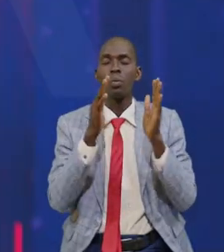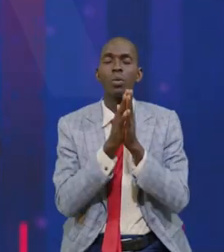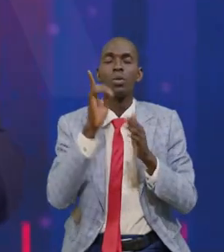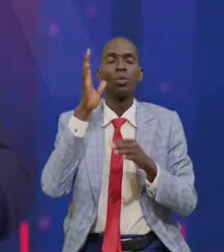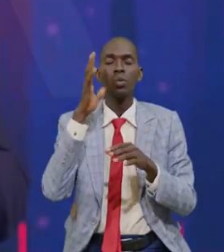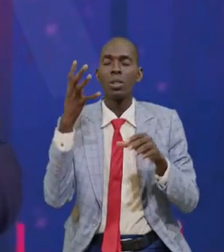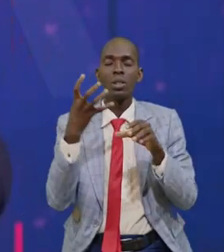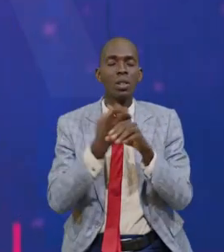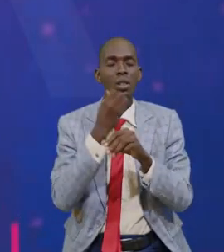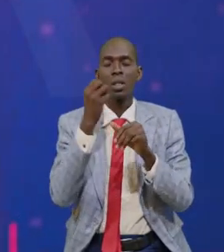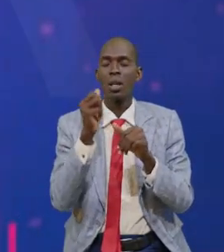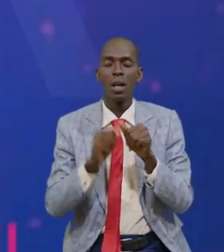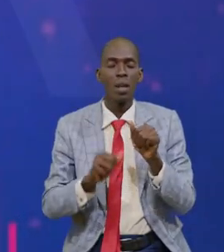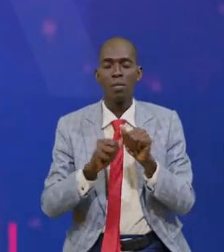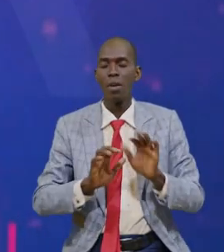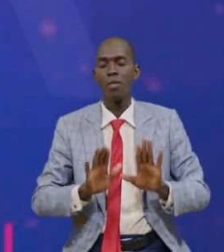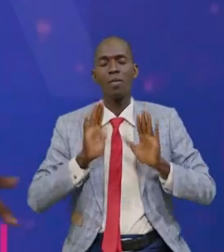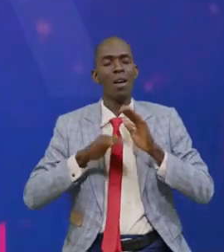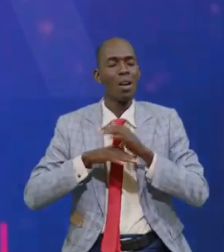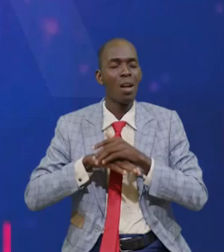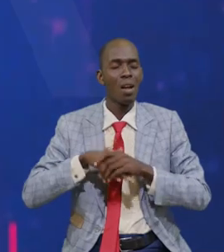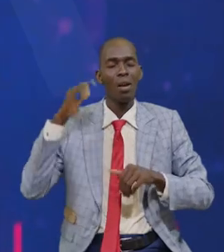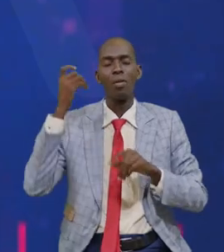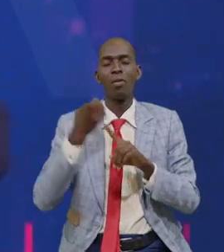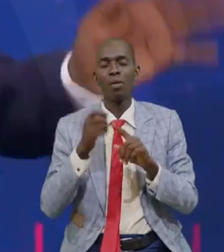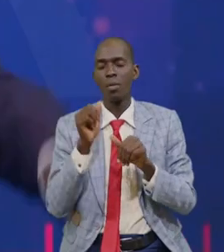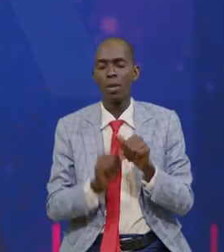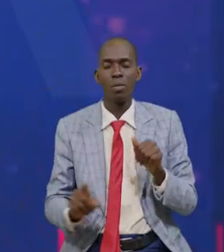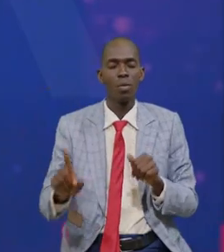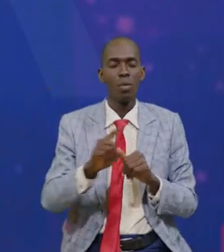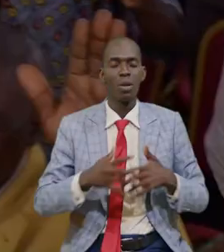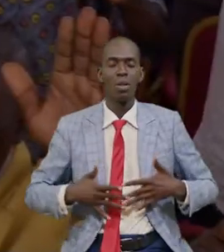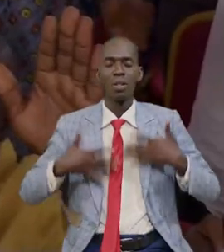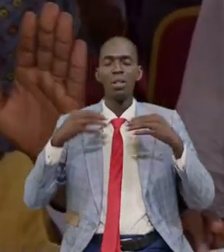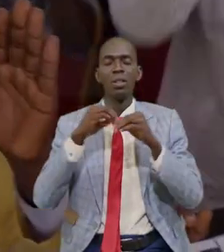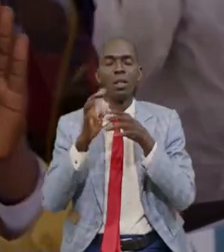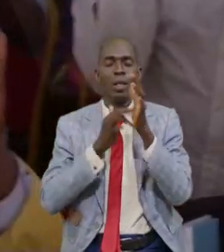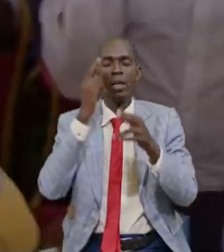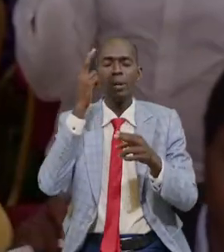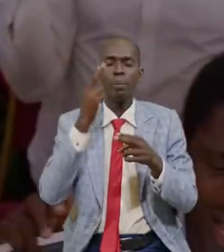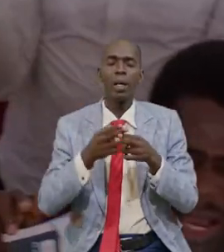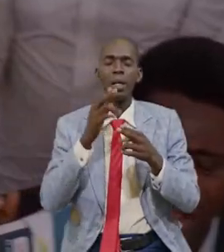every fear away from every life in Jesus' name.